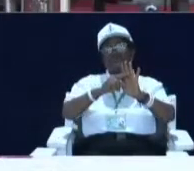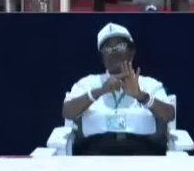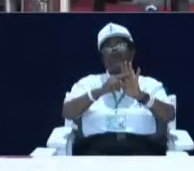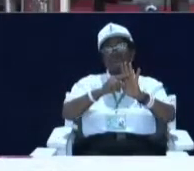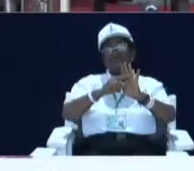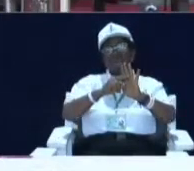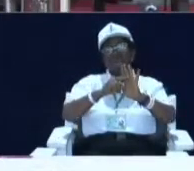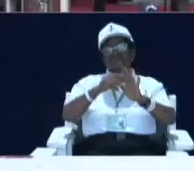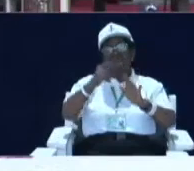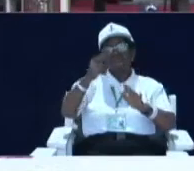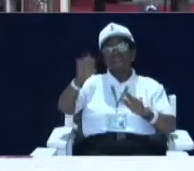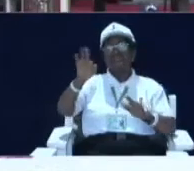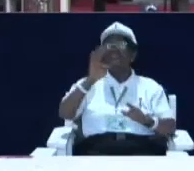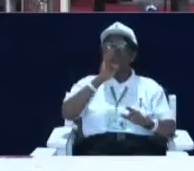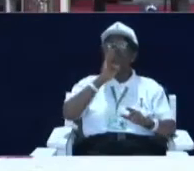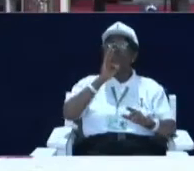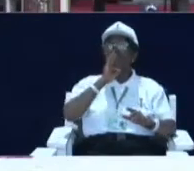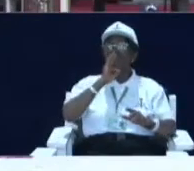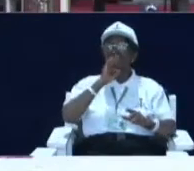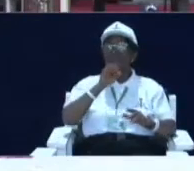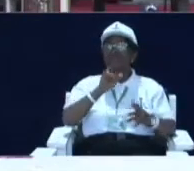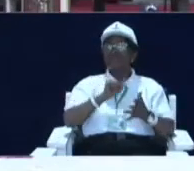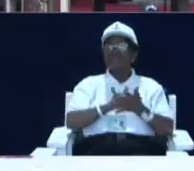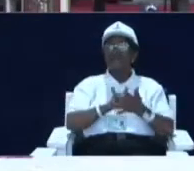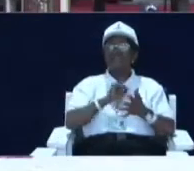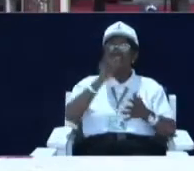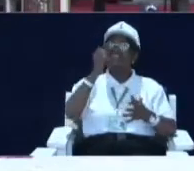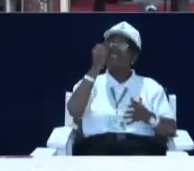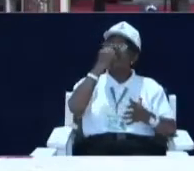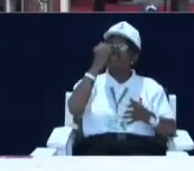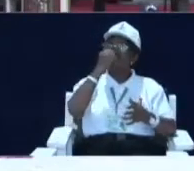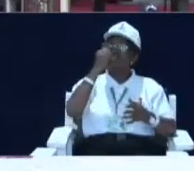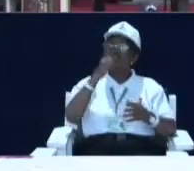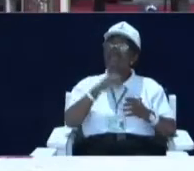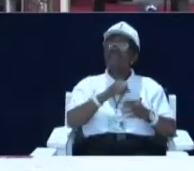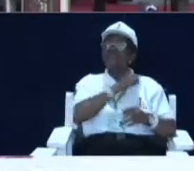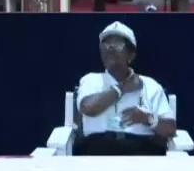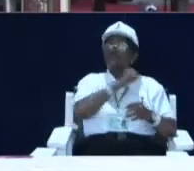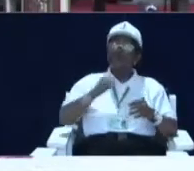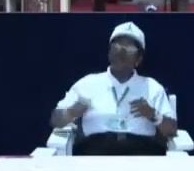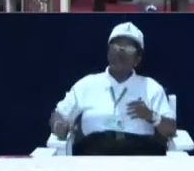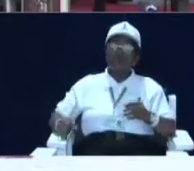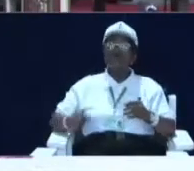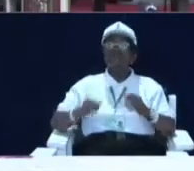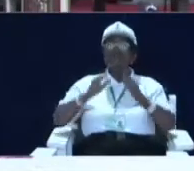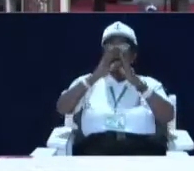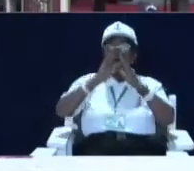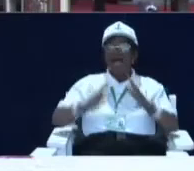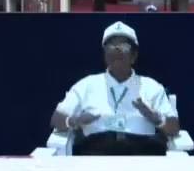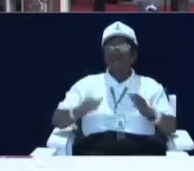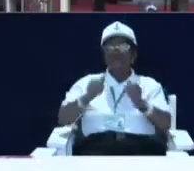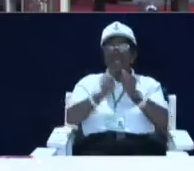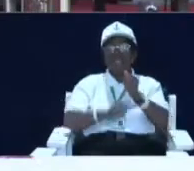the food that is eaten in Solomon's house every day.